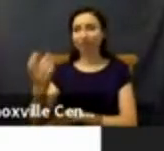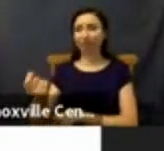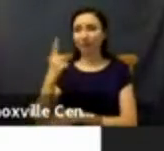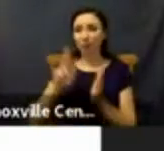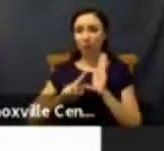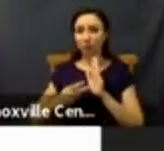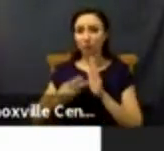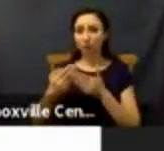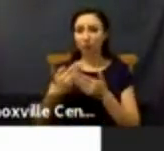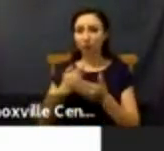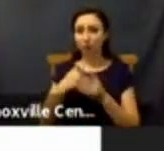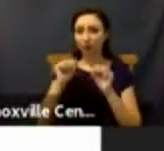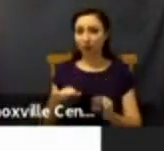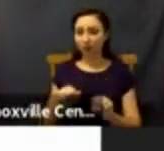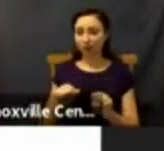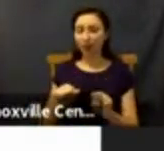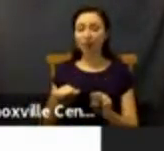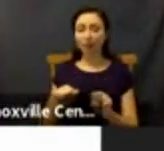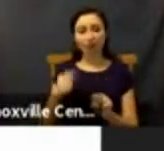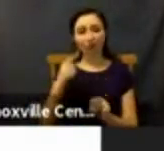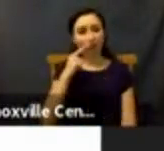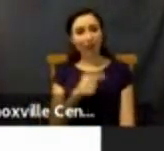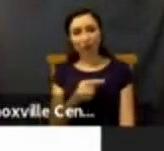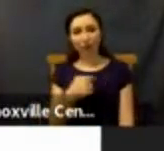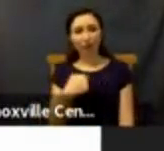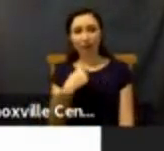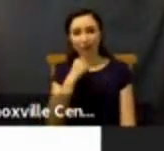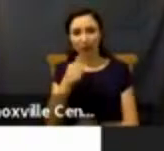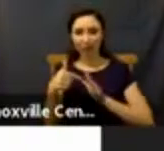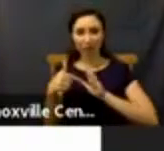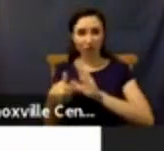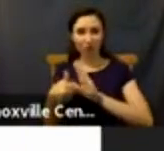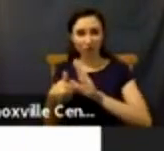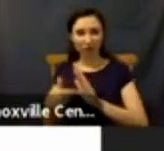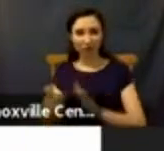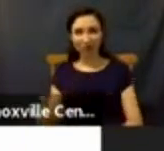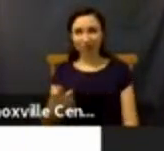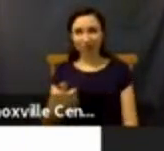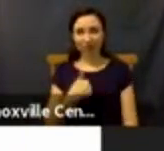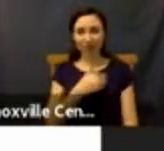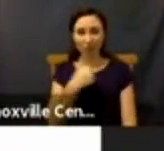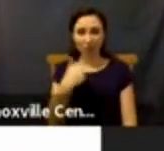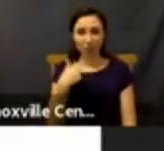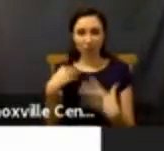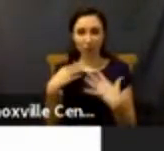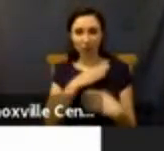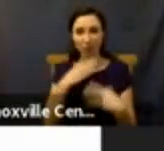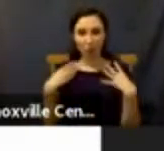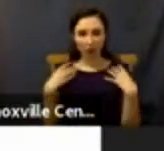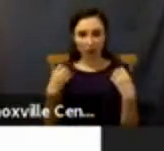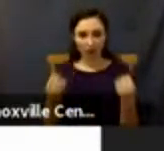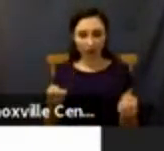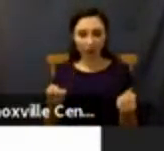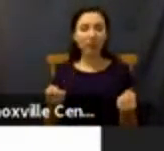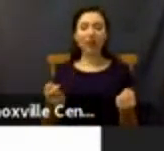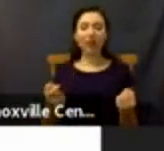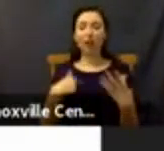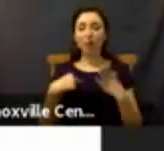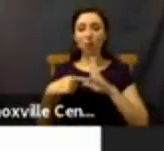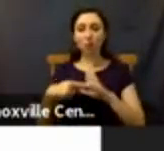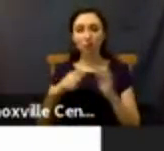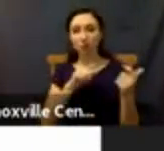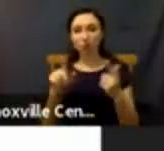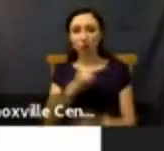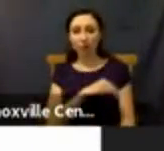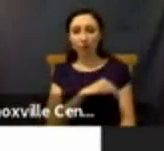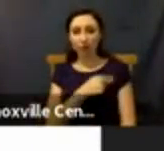could, you know, on this one, I'm not just representing me as a member of the Board of Health, I'm representing all the hospital systems. And